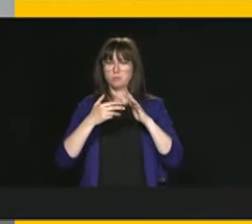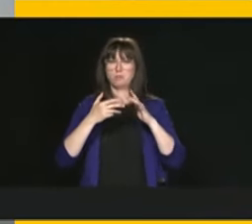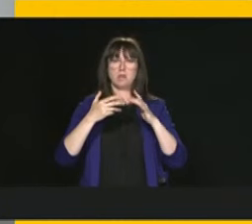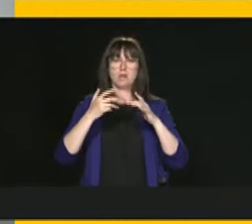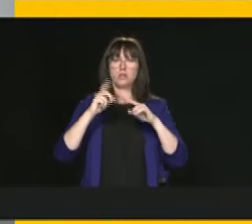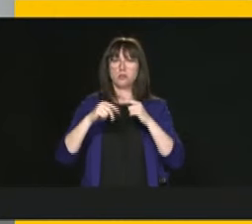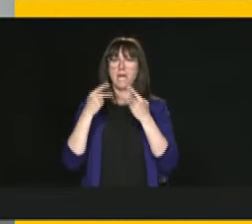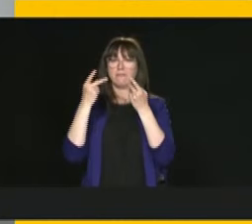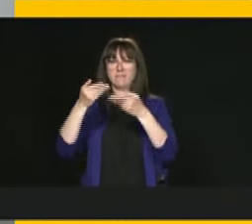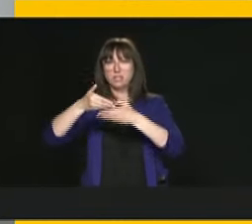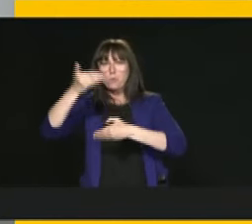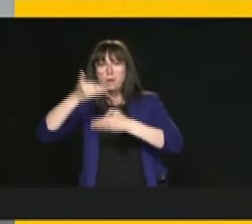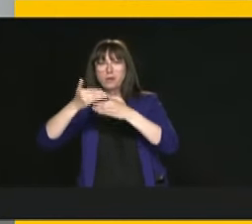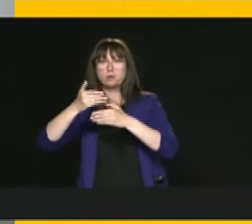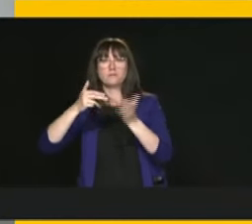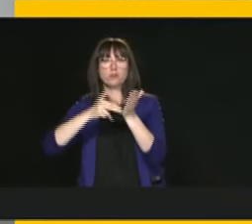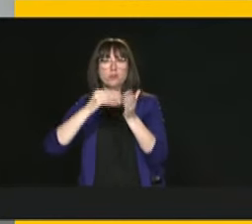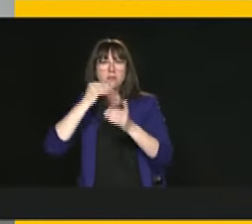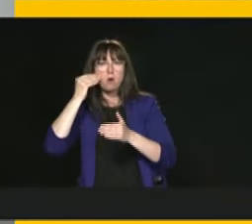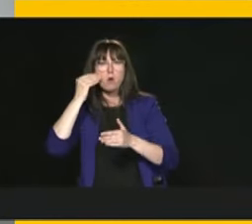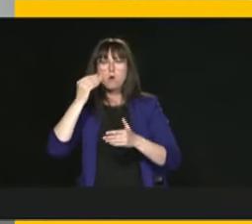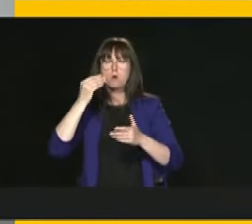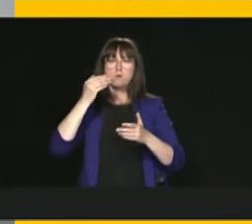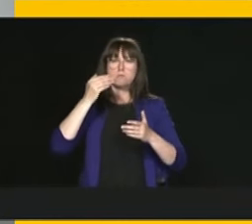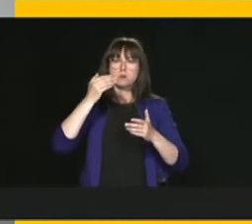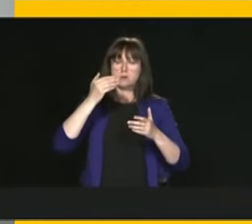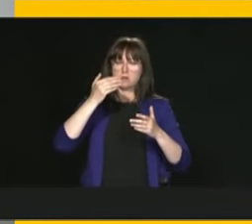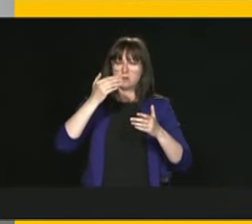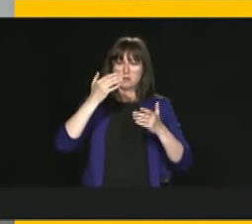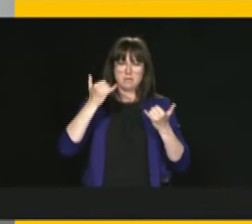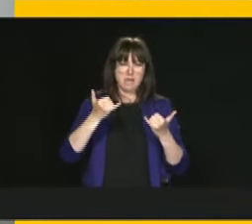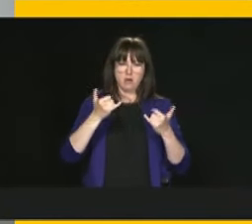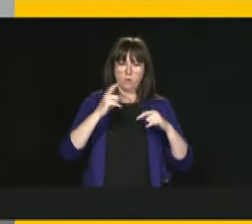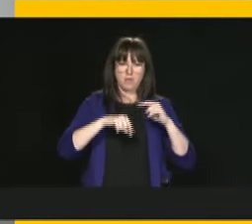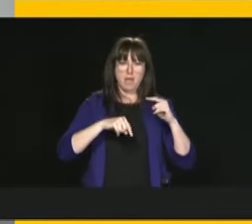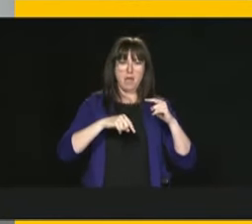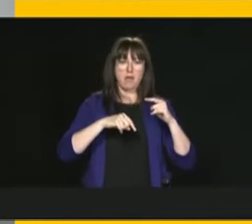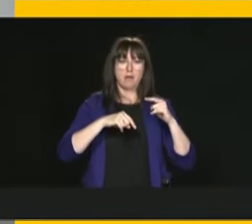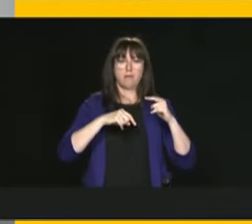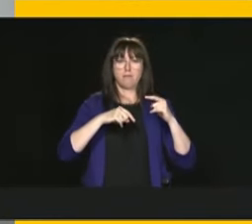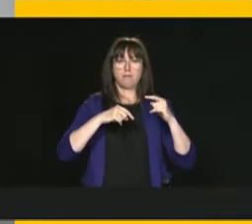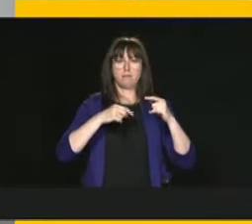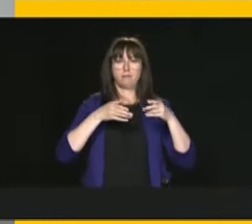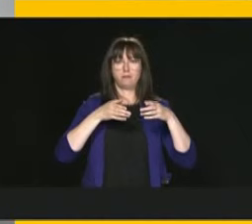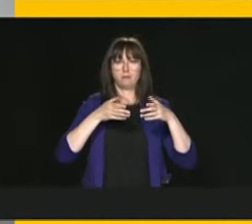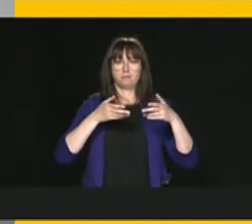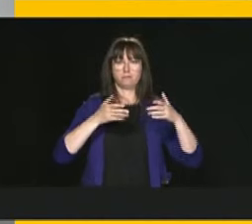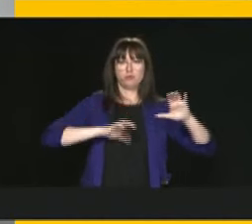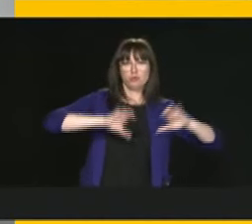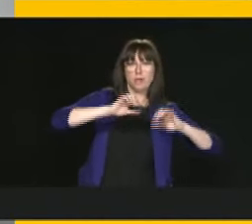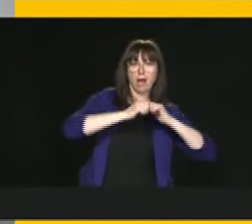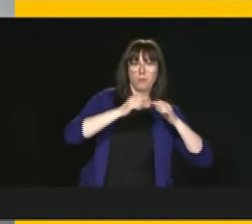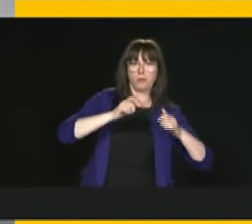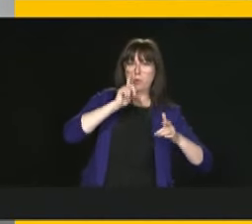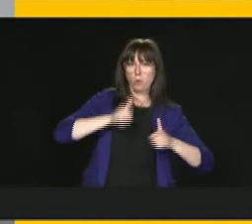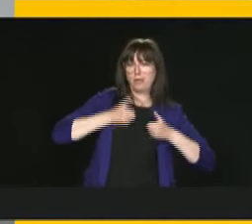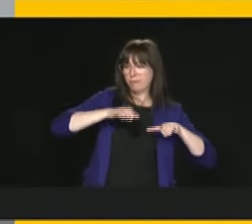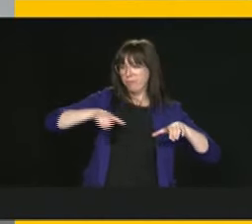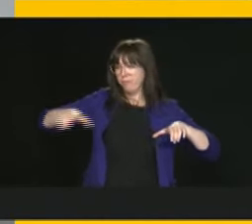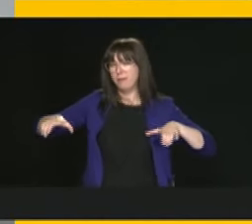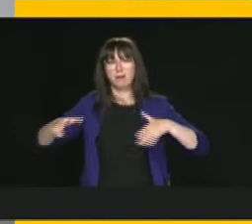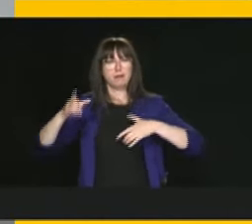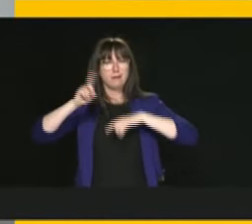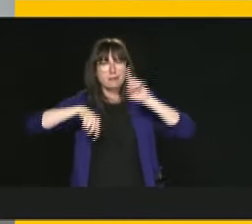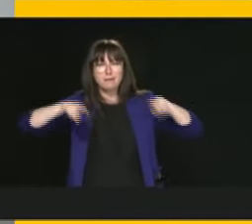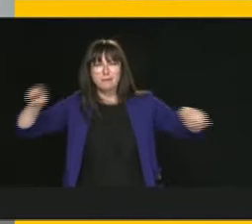ones at the windows of nursing homes. Are we getting a bit overzealous with the COVID-19 rules? I think different orders of government and